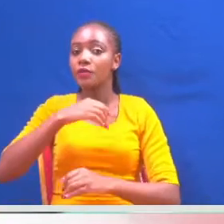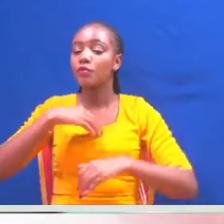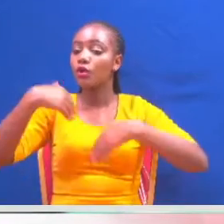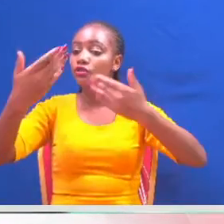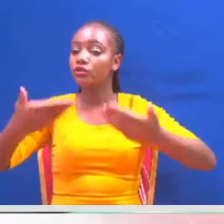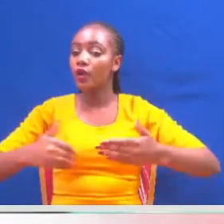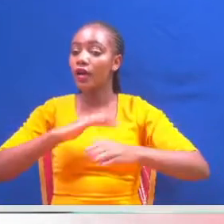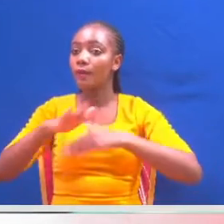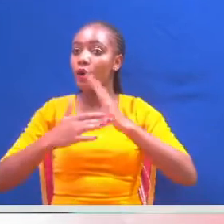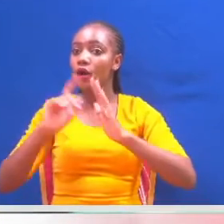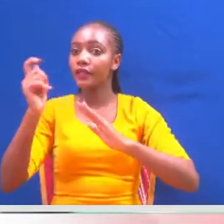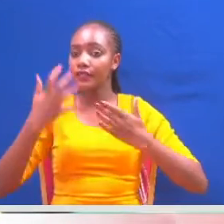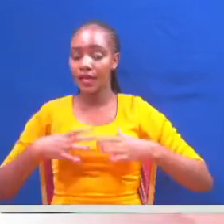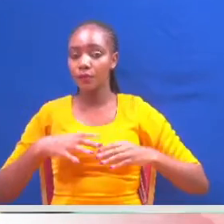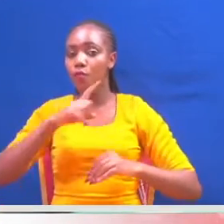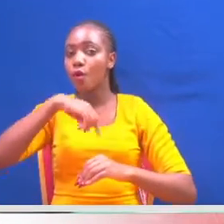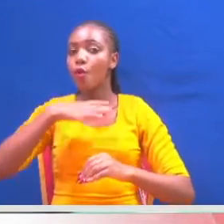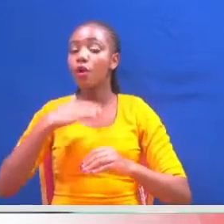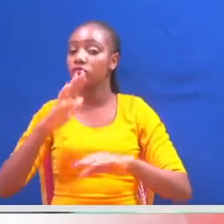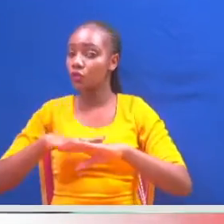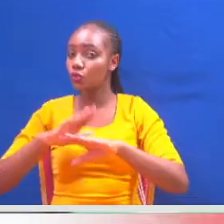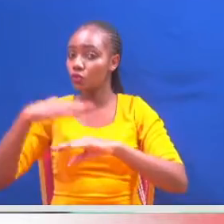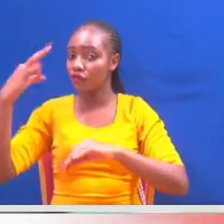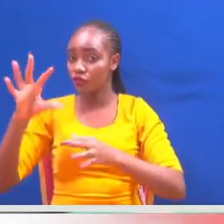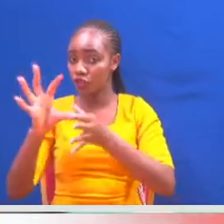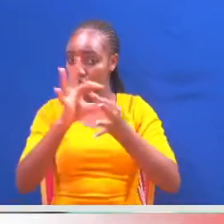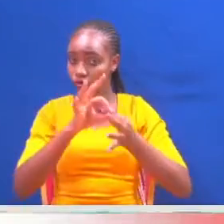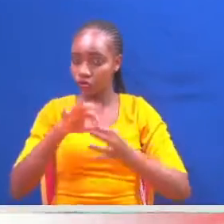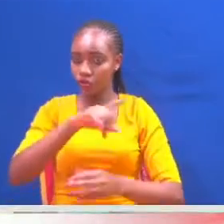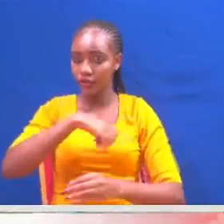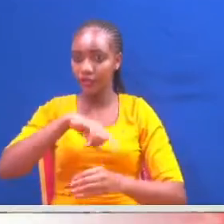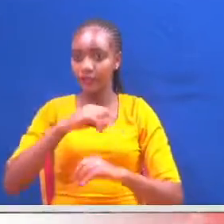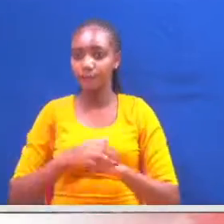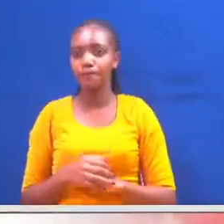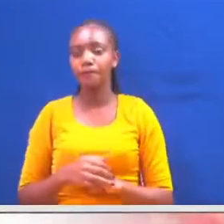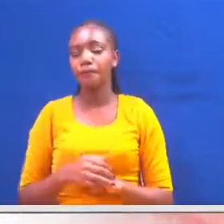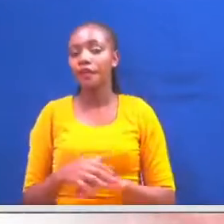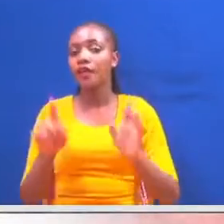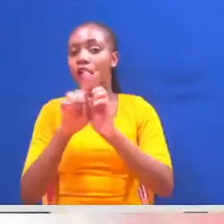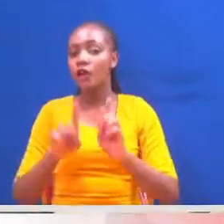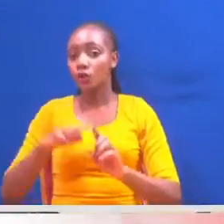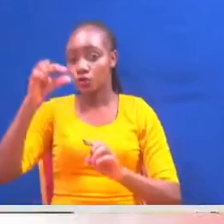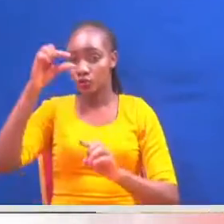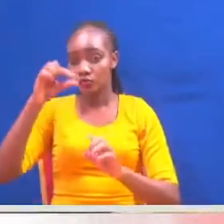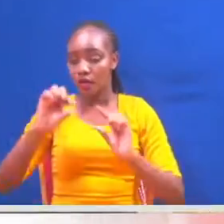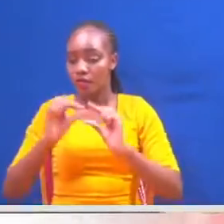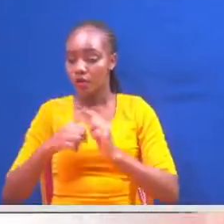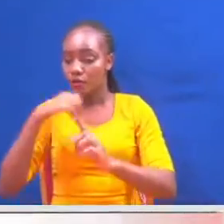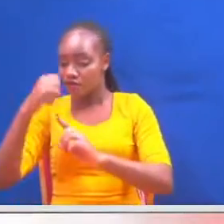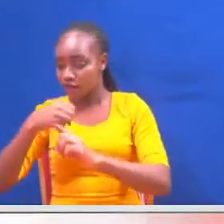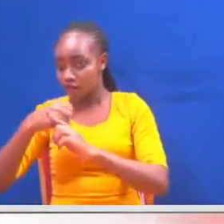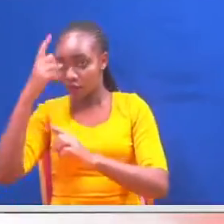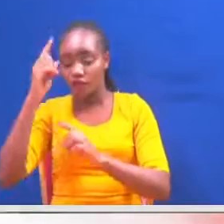Kenyans who desire a greater future to join us in the United. The group pushing for the bottom-up approach economy